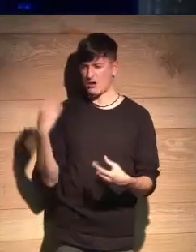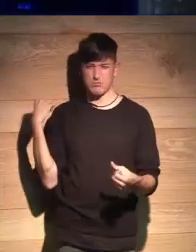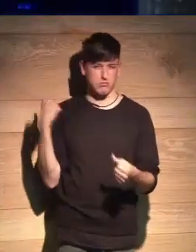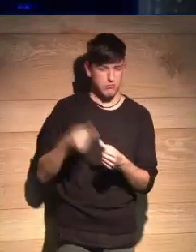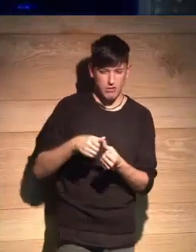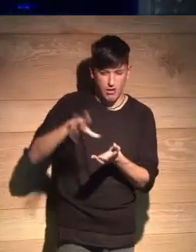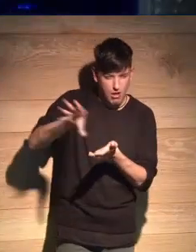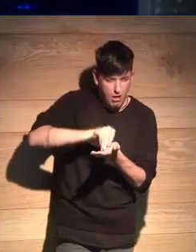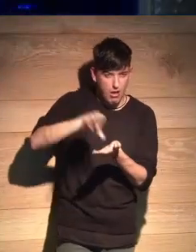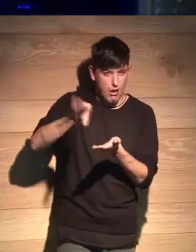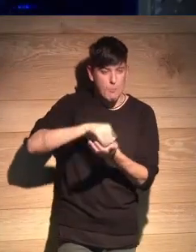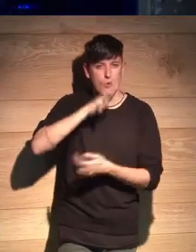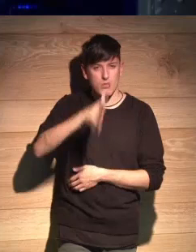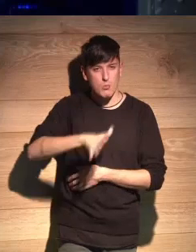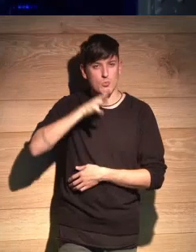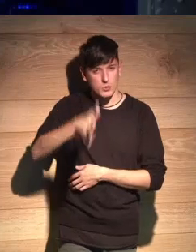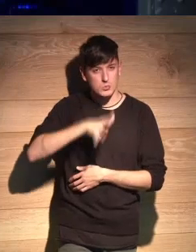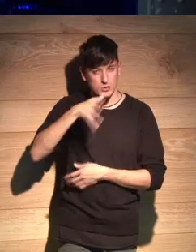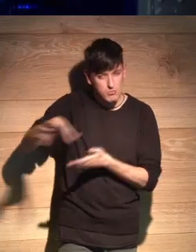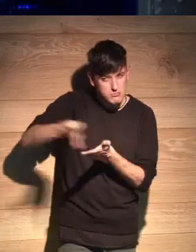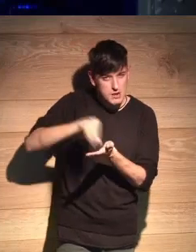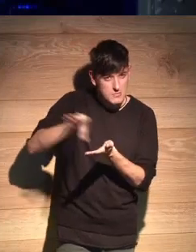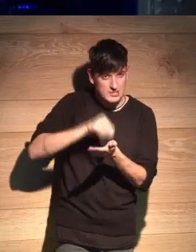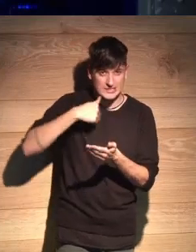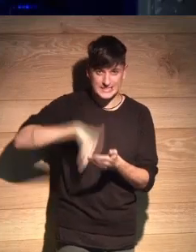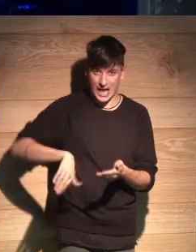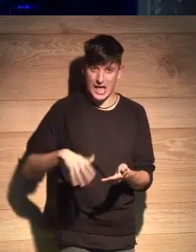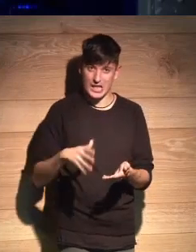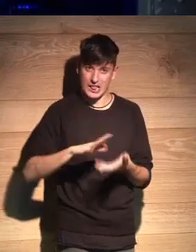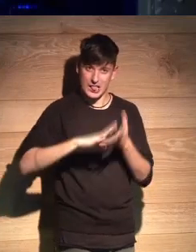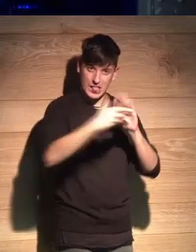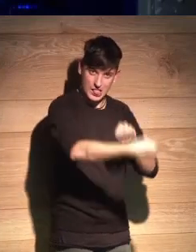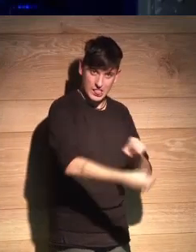favor. We've been collecting arguments for decades.